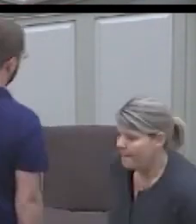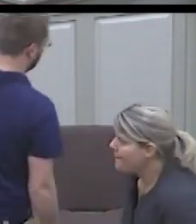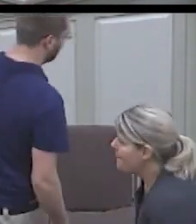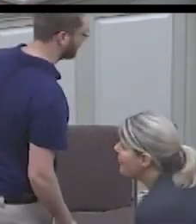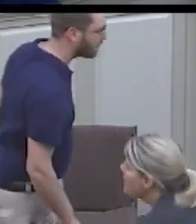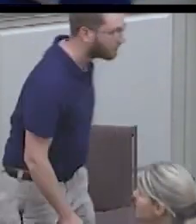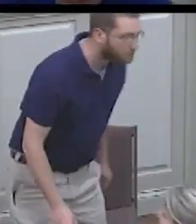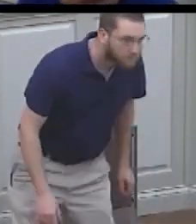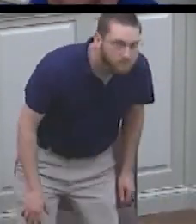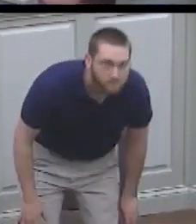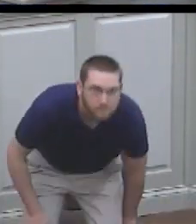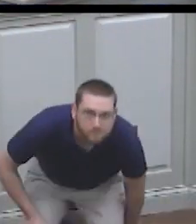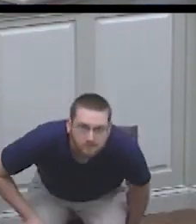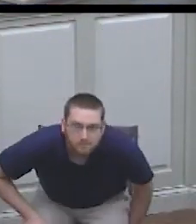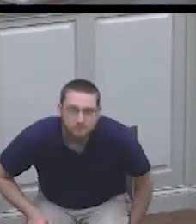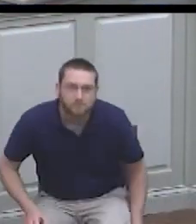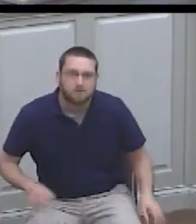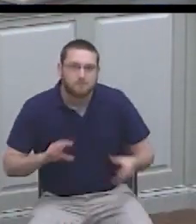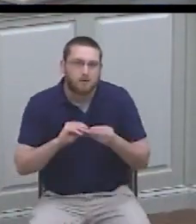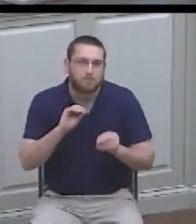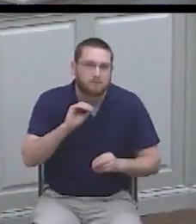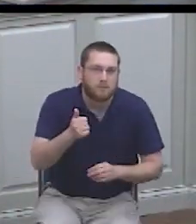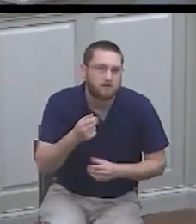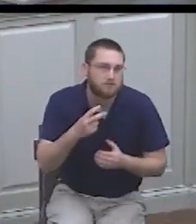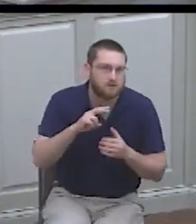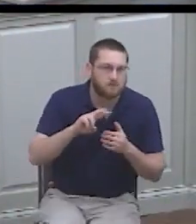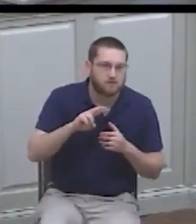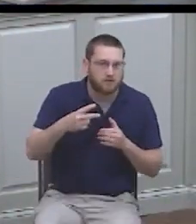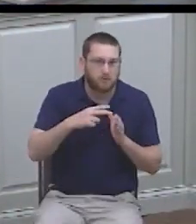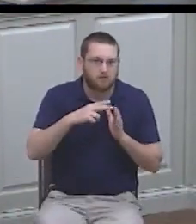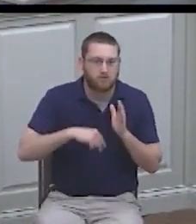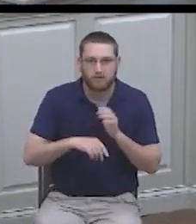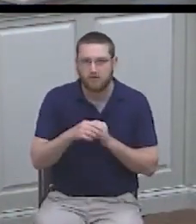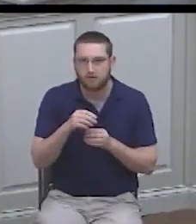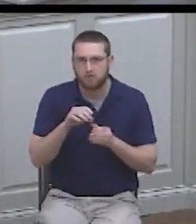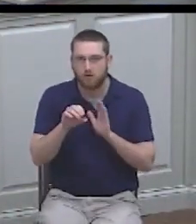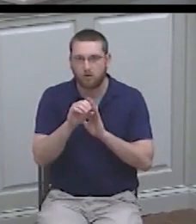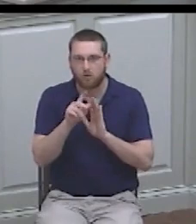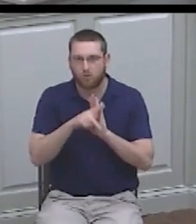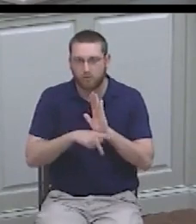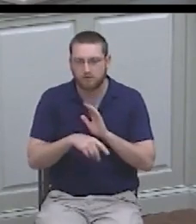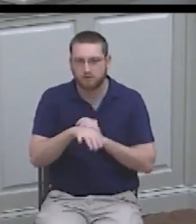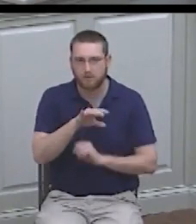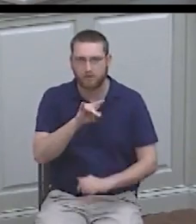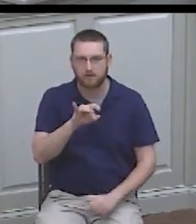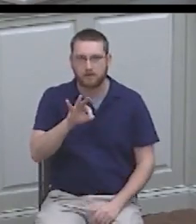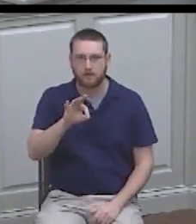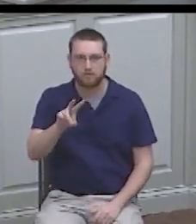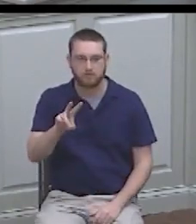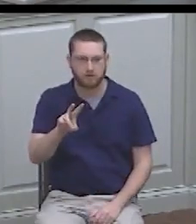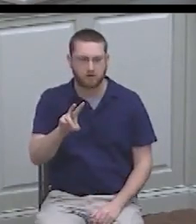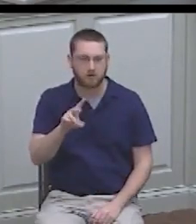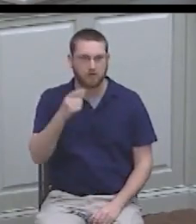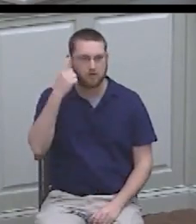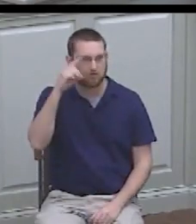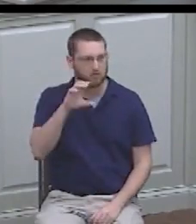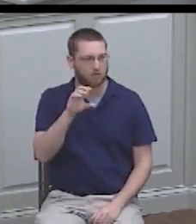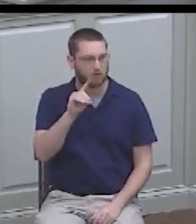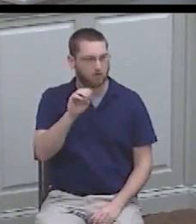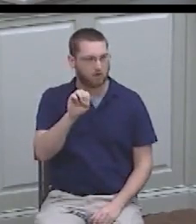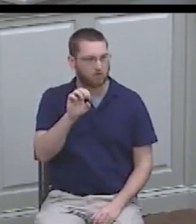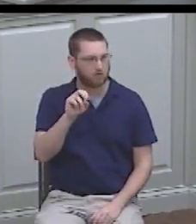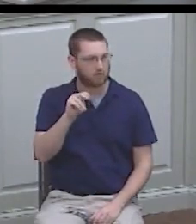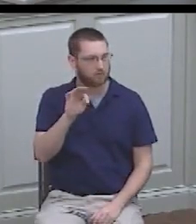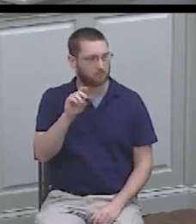of Ordinance 1892. This is in regard to code enforcement, fines, and liens.